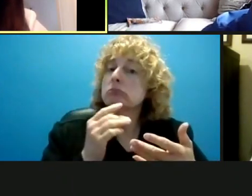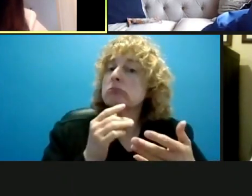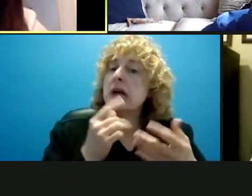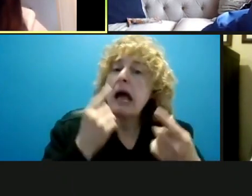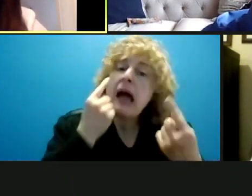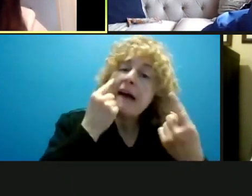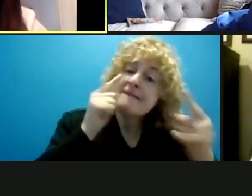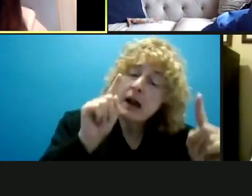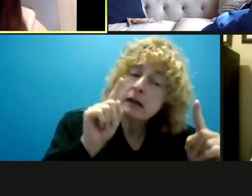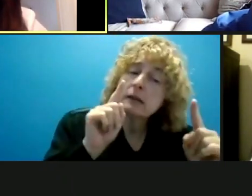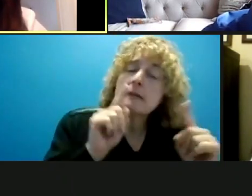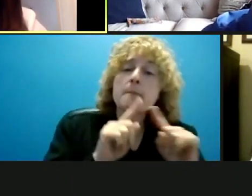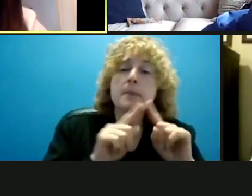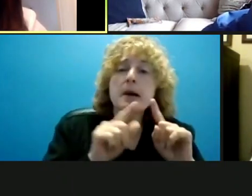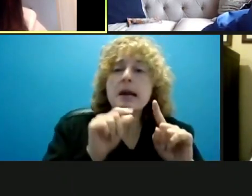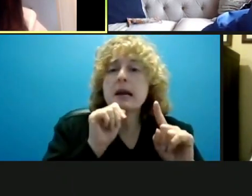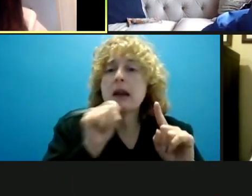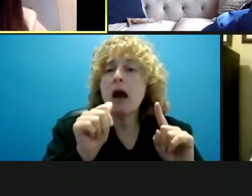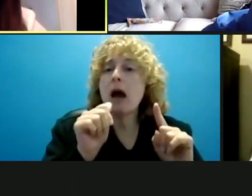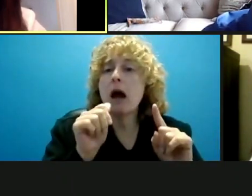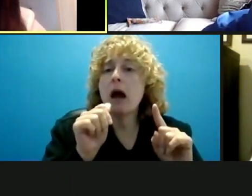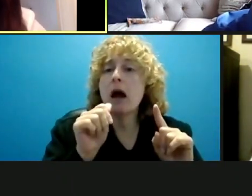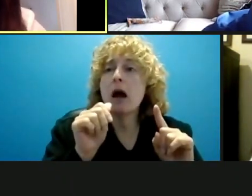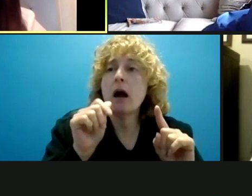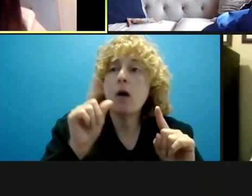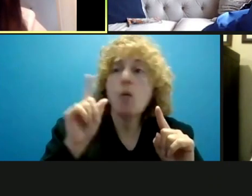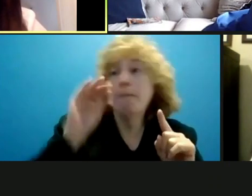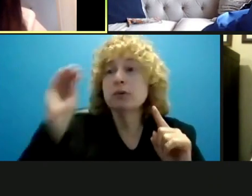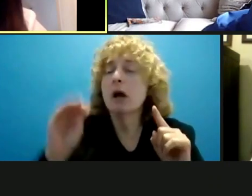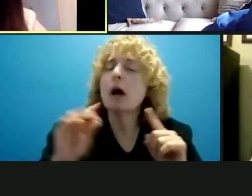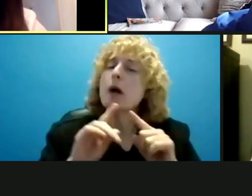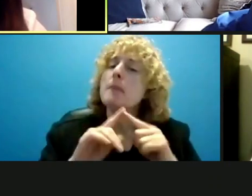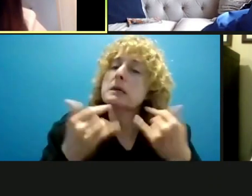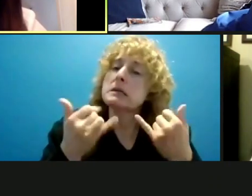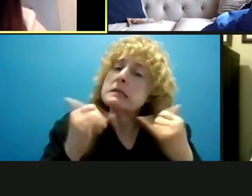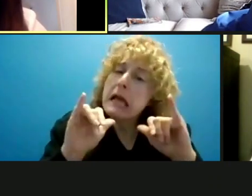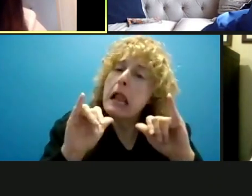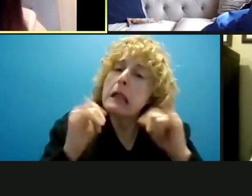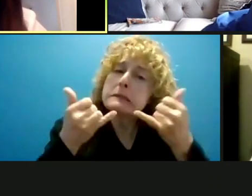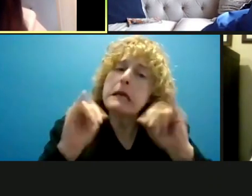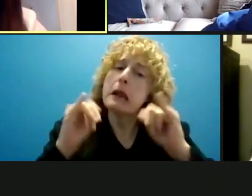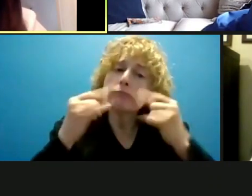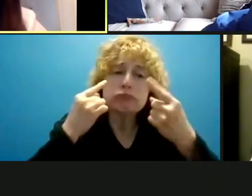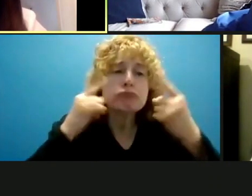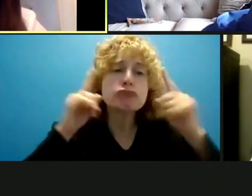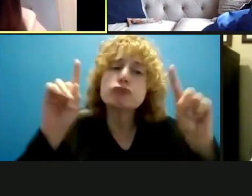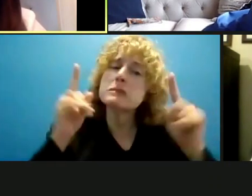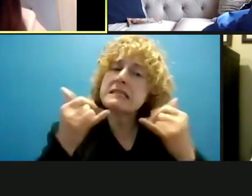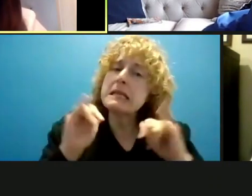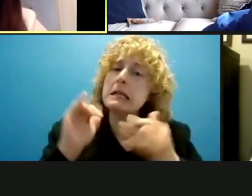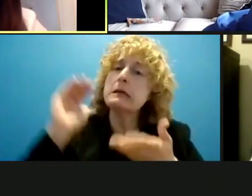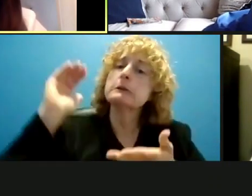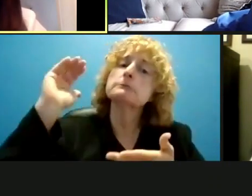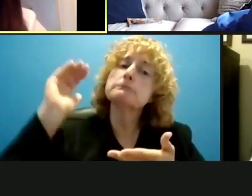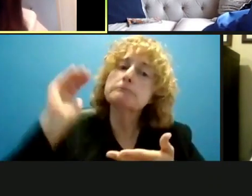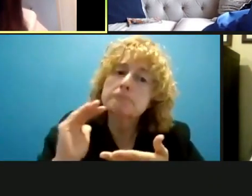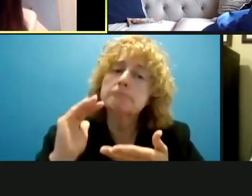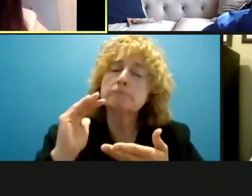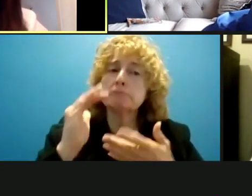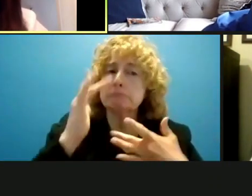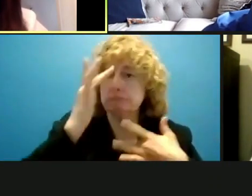not to the same degree. The important thing is it's still effective. So we still would recommend vaccination. They